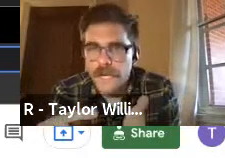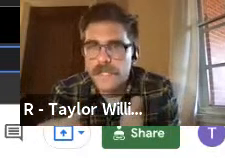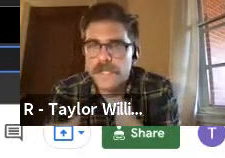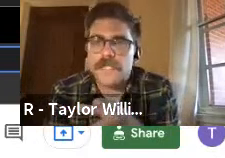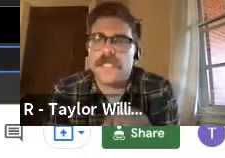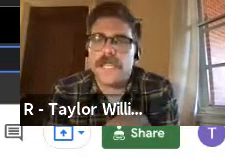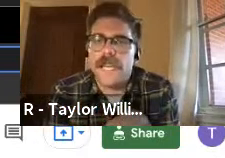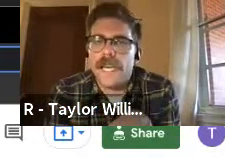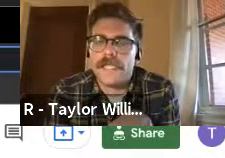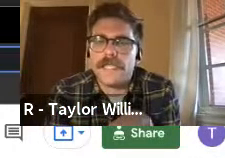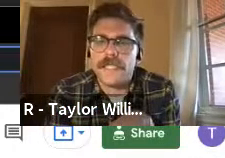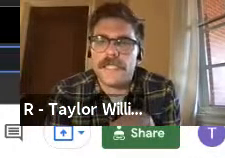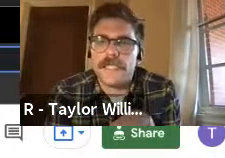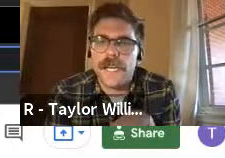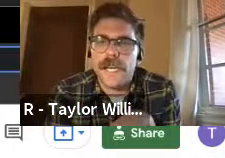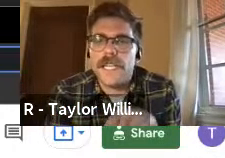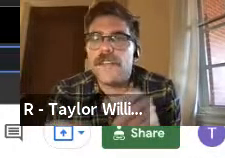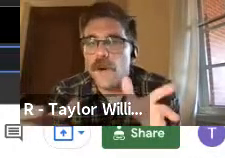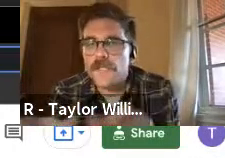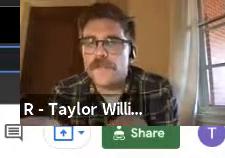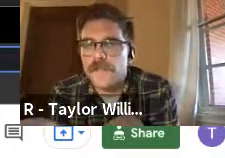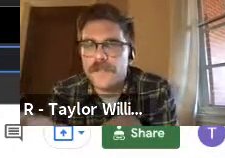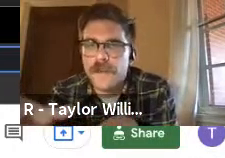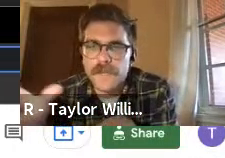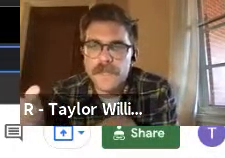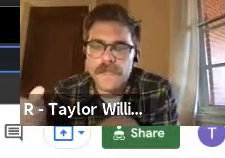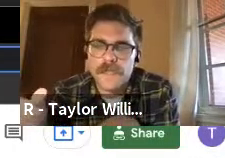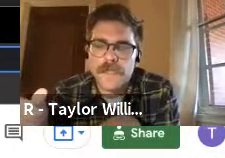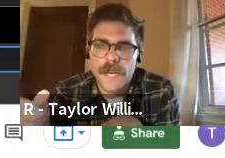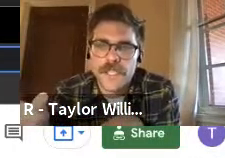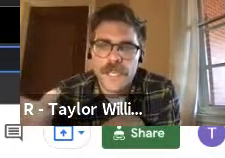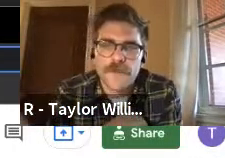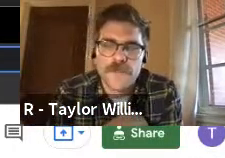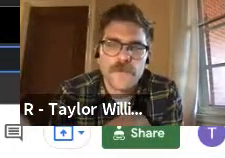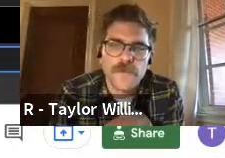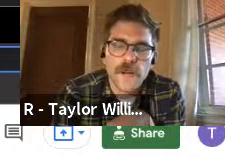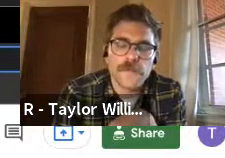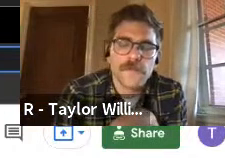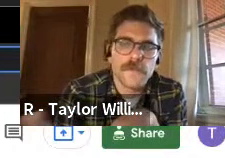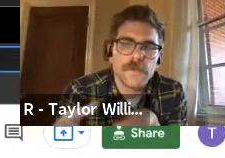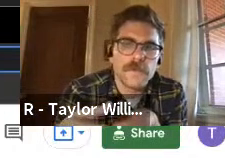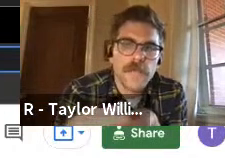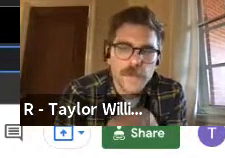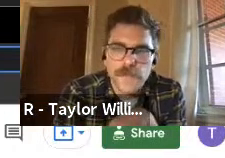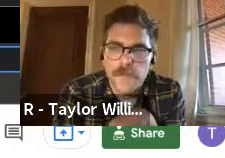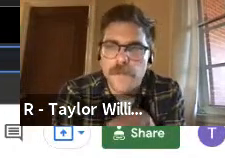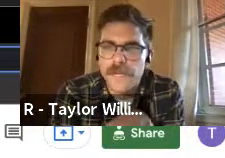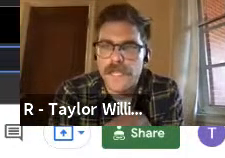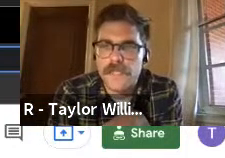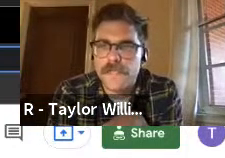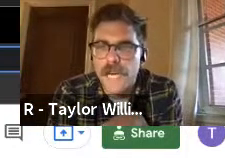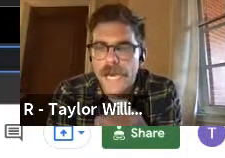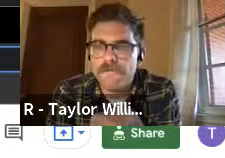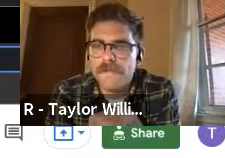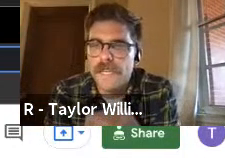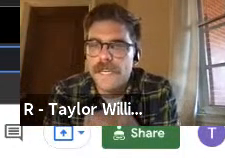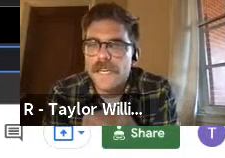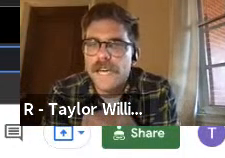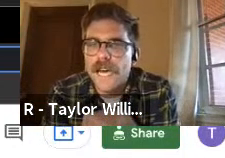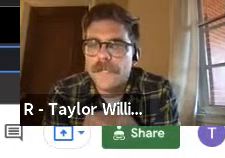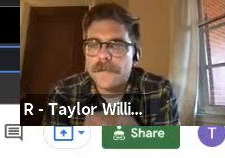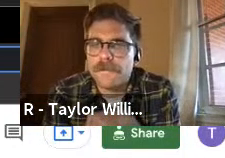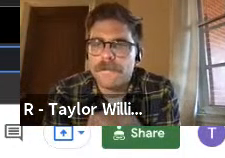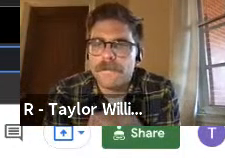by due dates and any notes. These might be actually captured from actual subcommittee time,